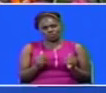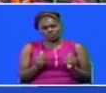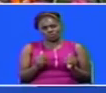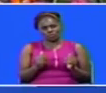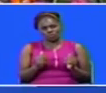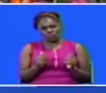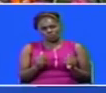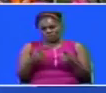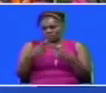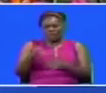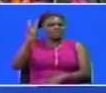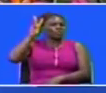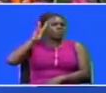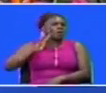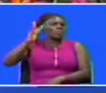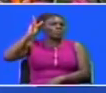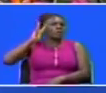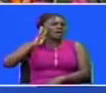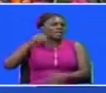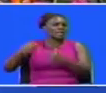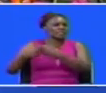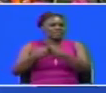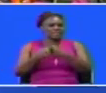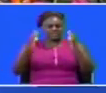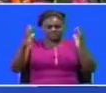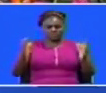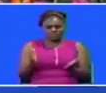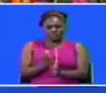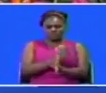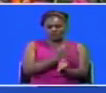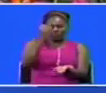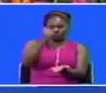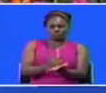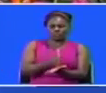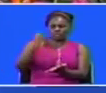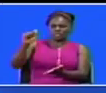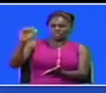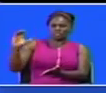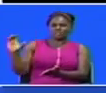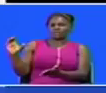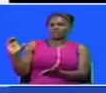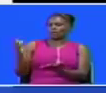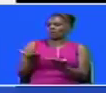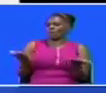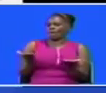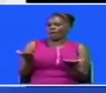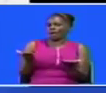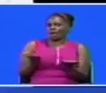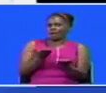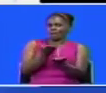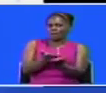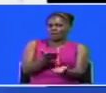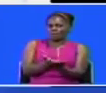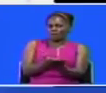But perhaps Wabukala's greatest hurdle before assuming the office of the EACC boss would come from a petition